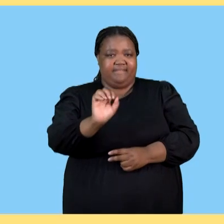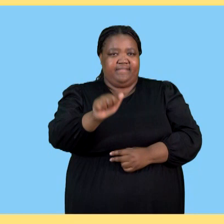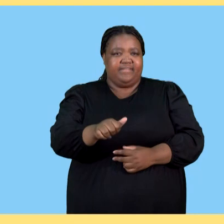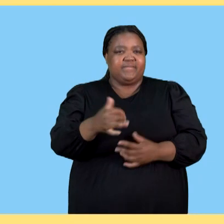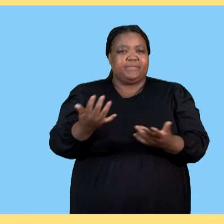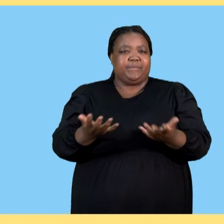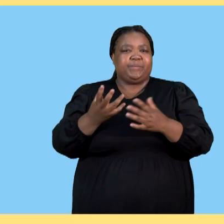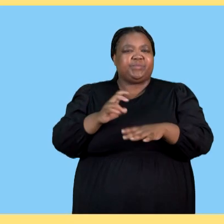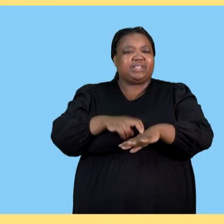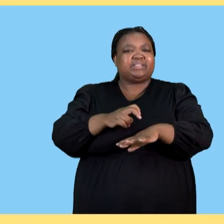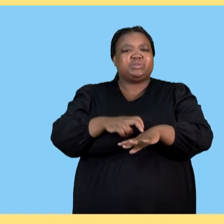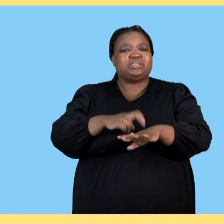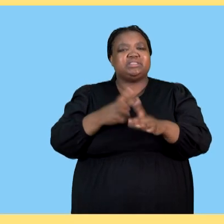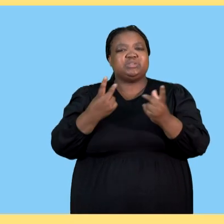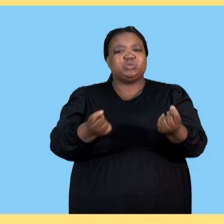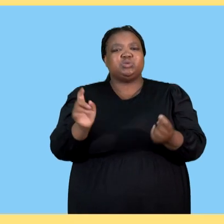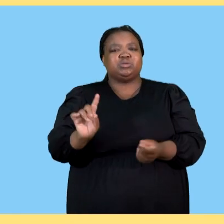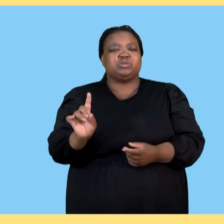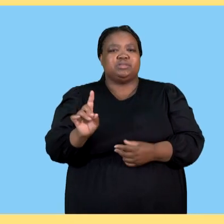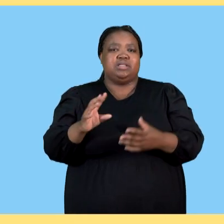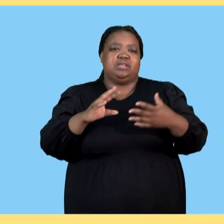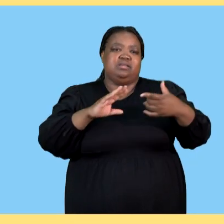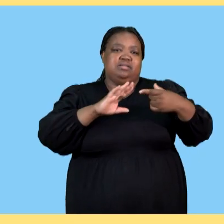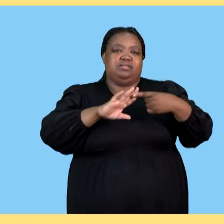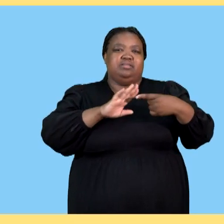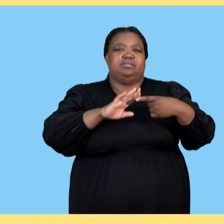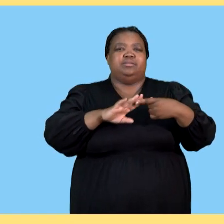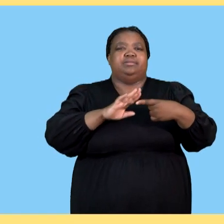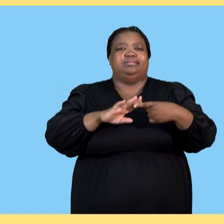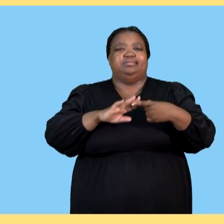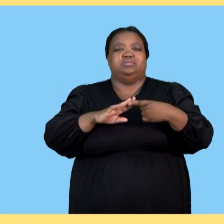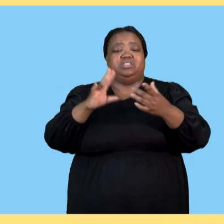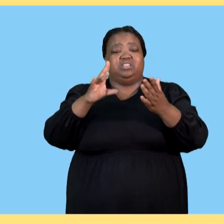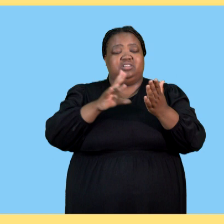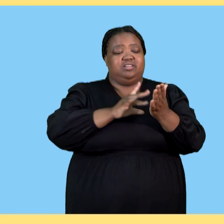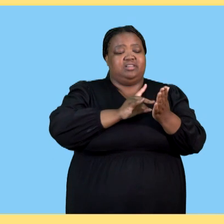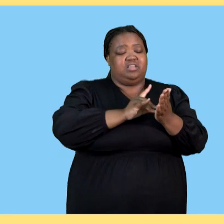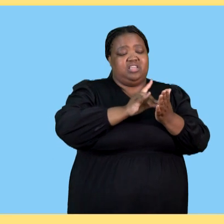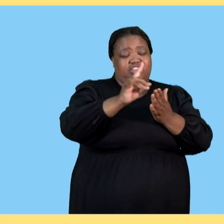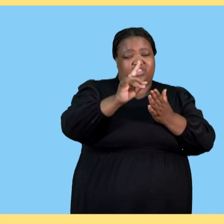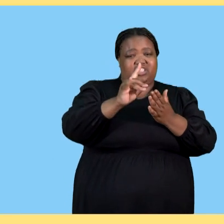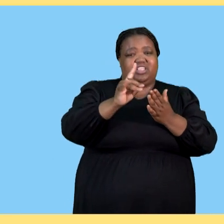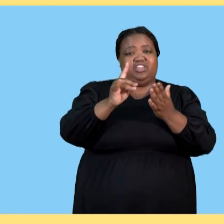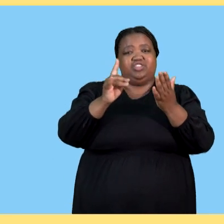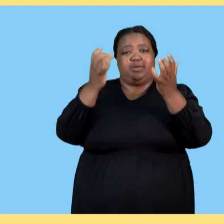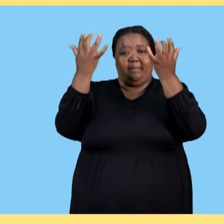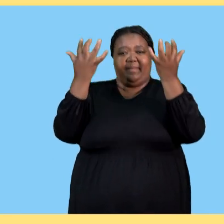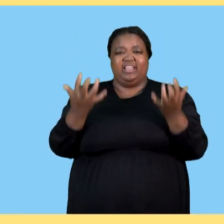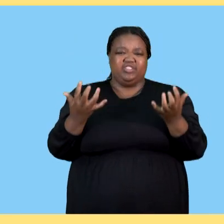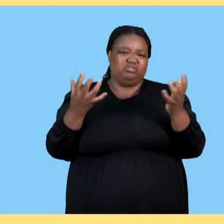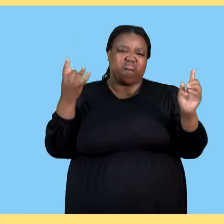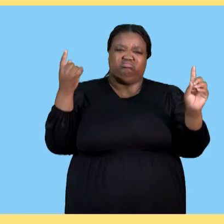and here is what we are required to do. Number one, what is the aim of preparing